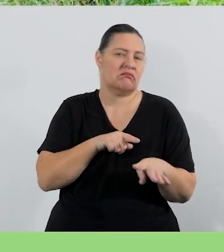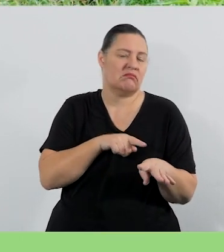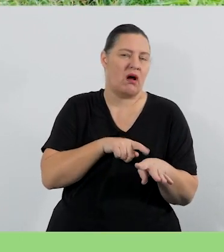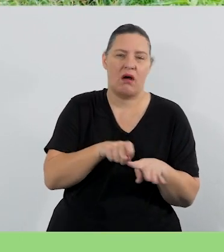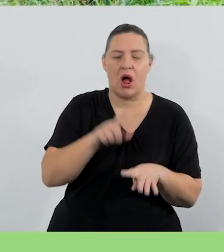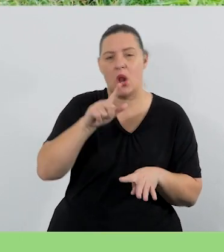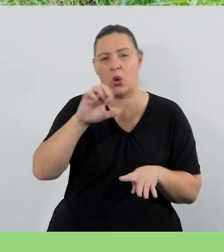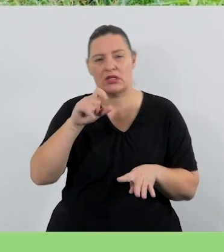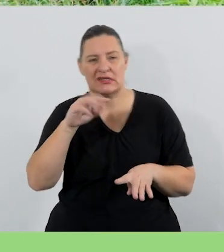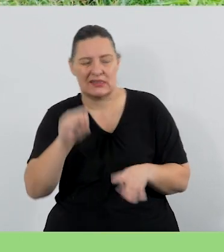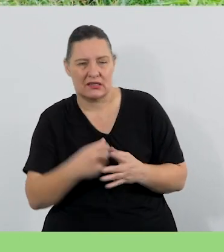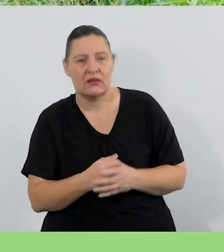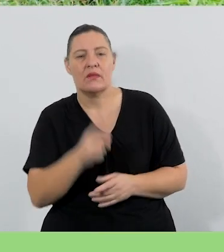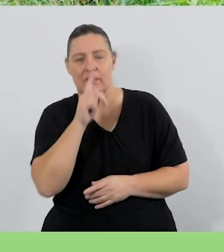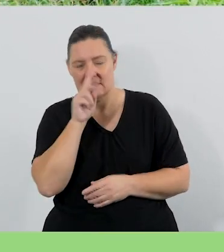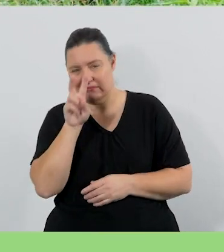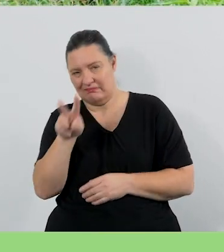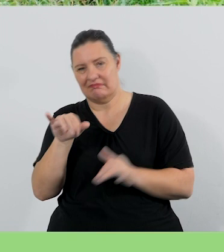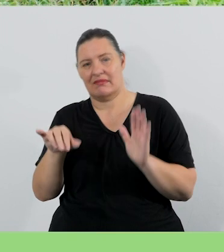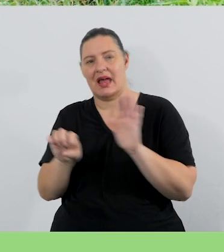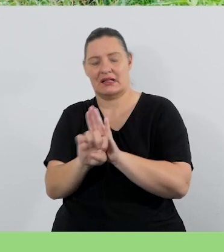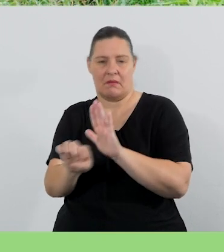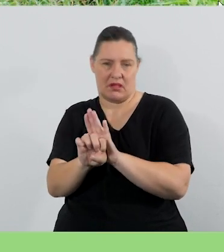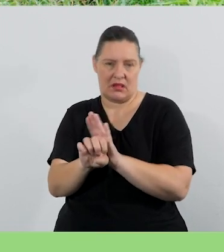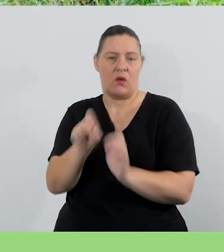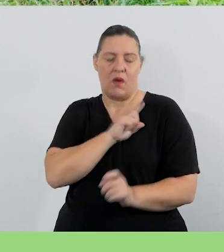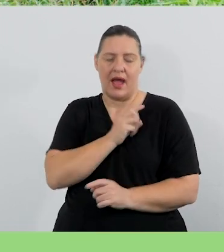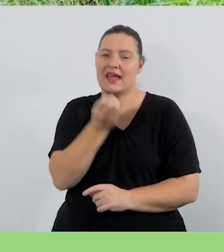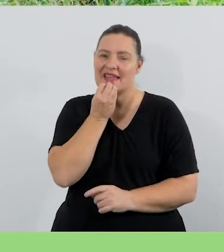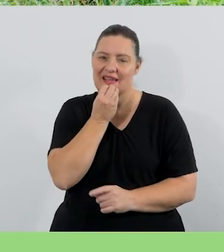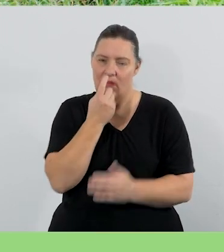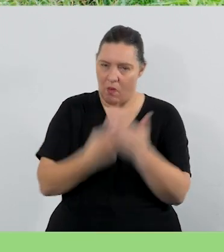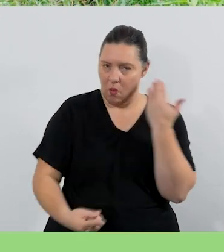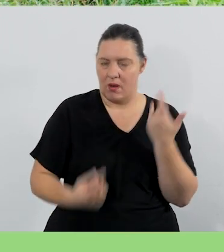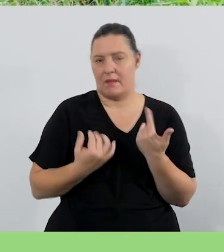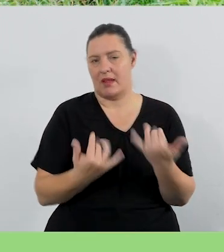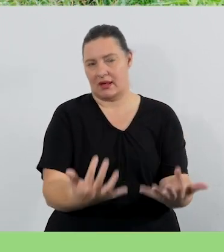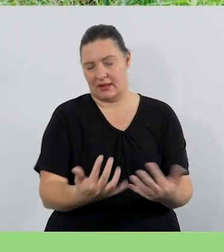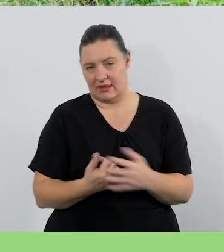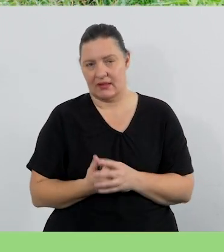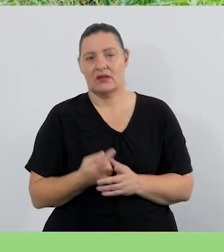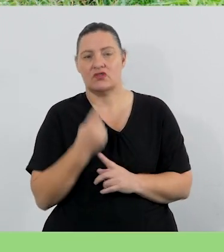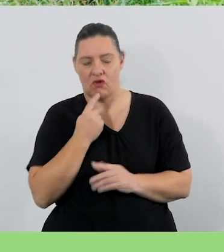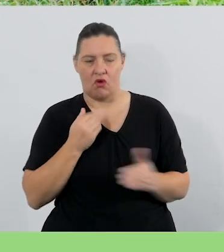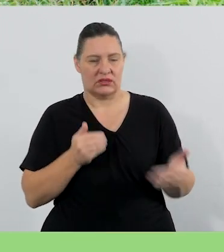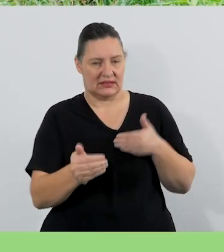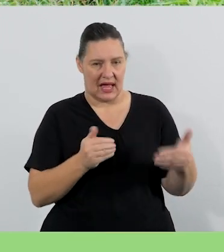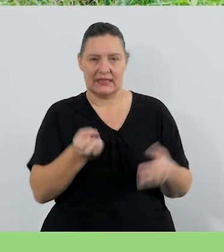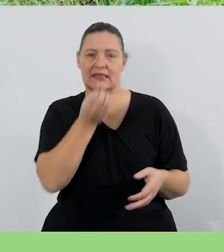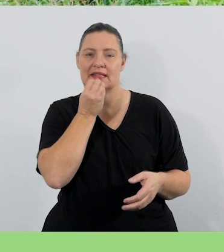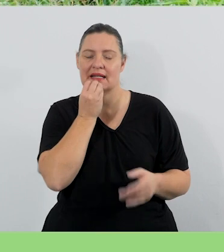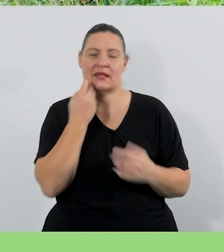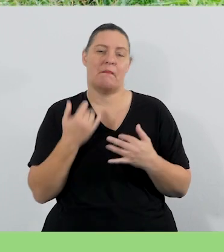here is one example of a herbivore because it eats only grass. So that means the diet is